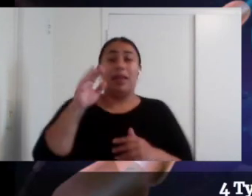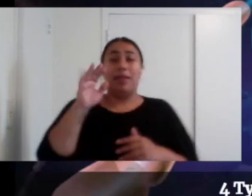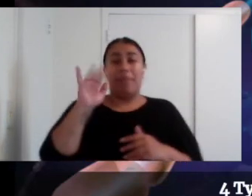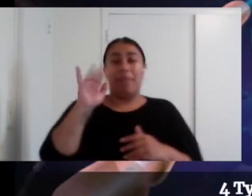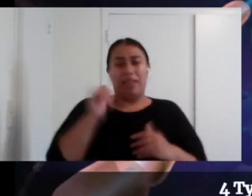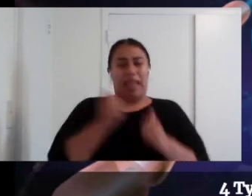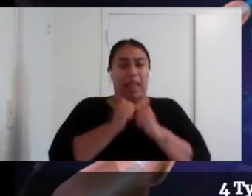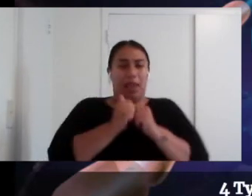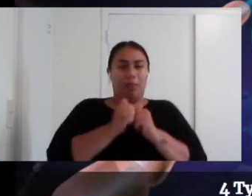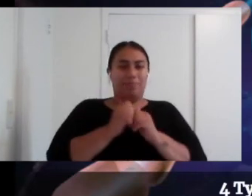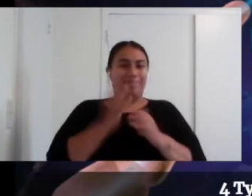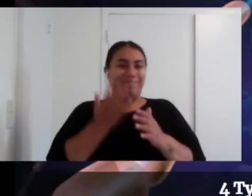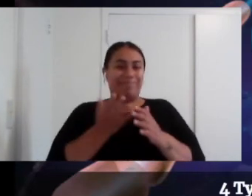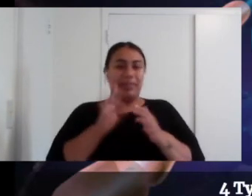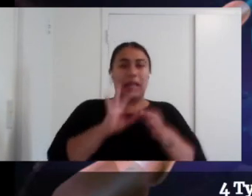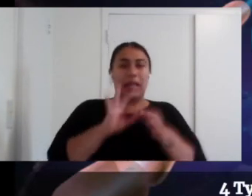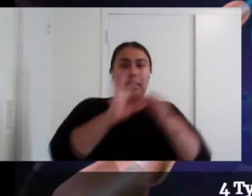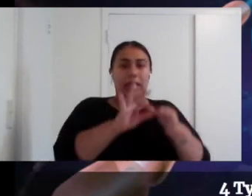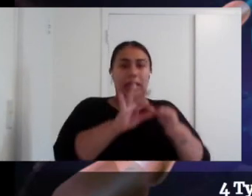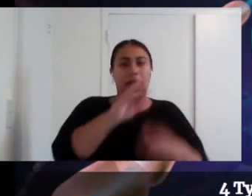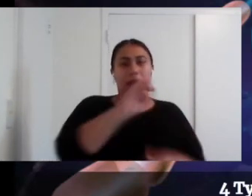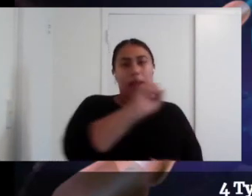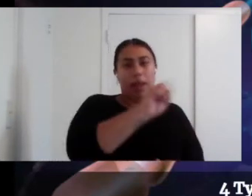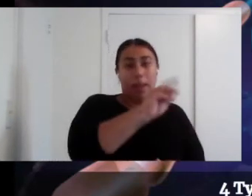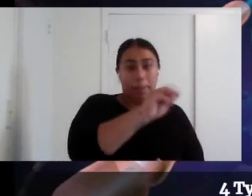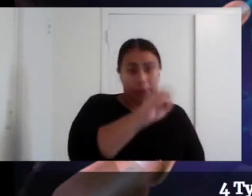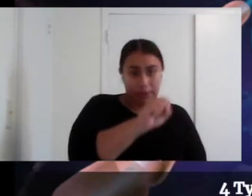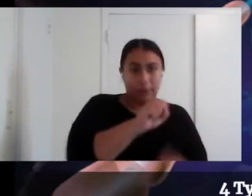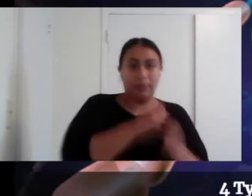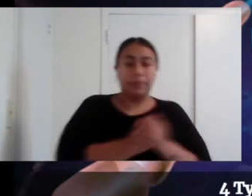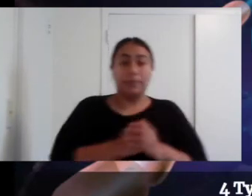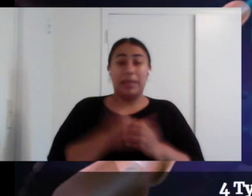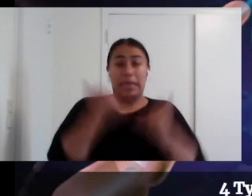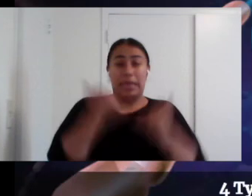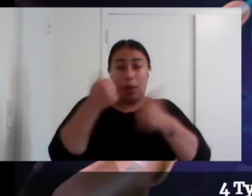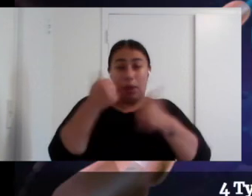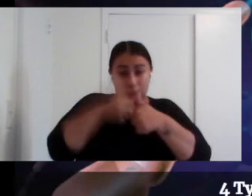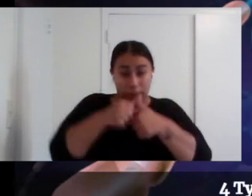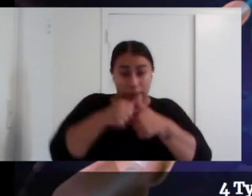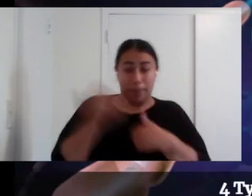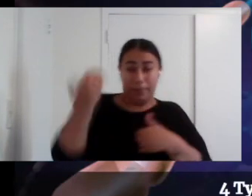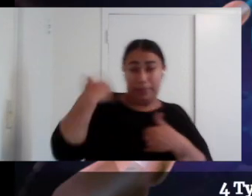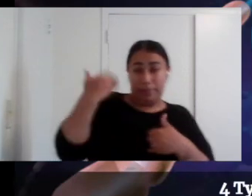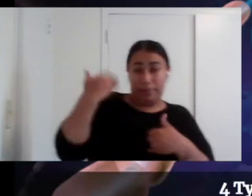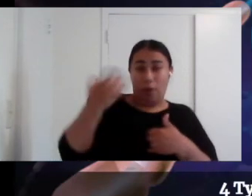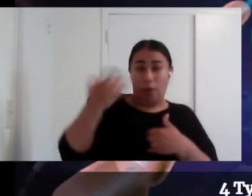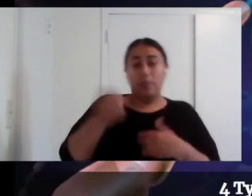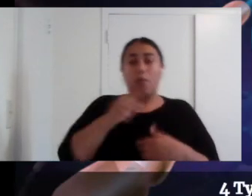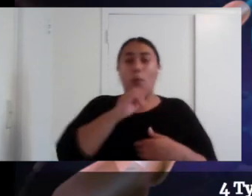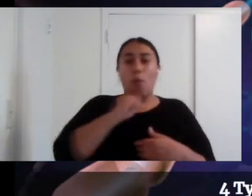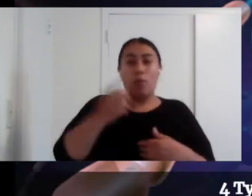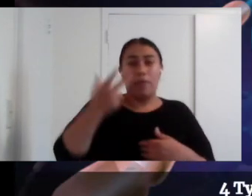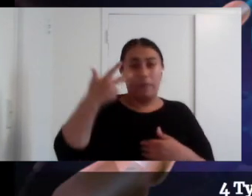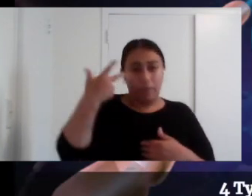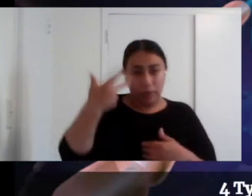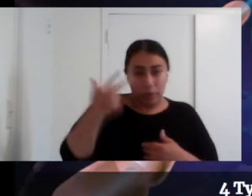previous topics the difference between osteoarthritis and rheumatoid arthritis. I said at the time in that video that rheumatoid arthritis was an